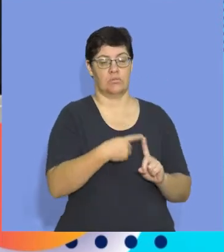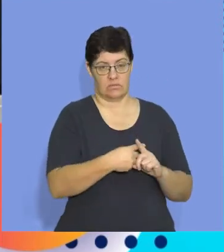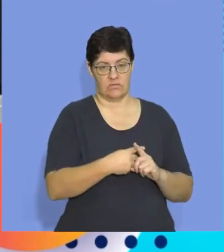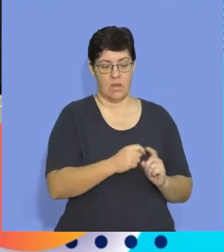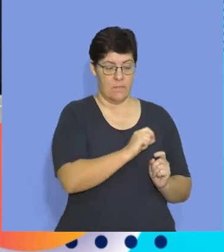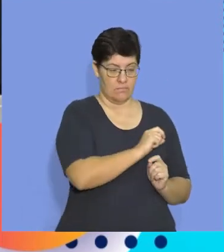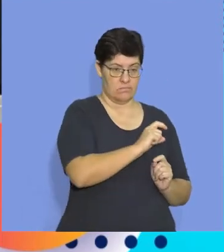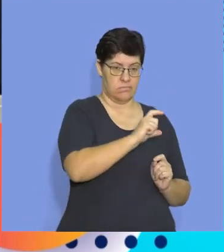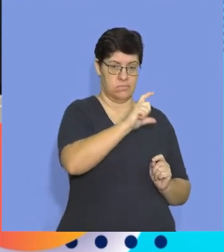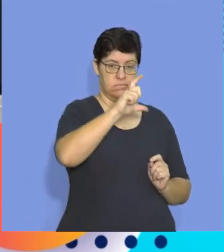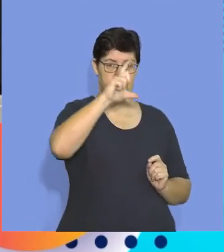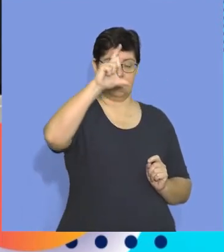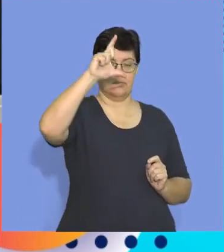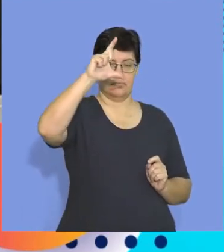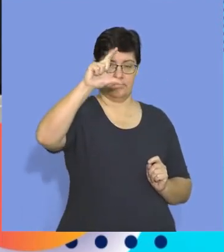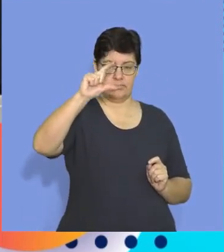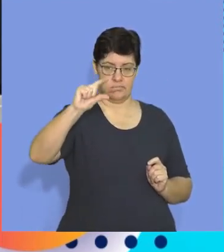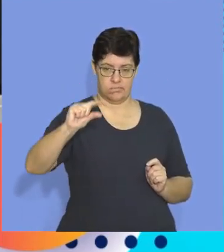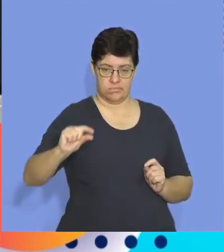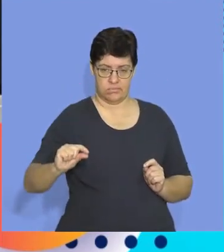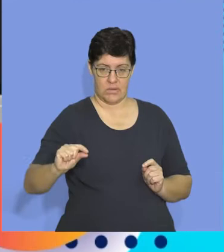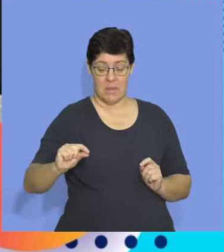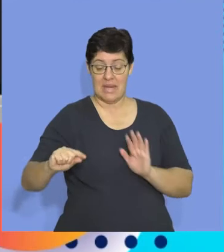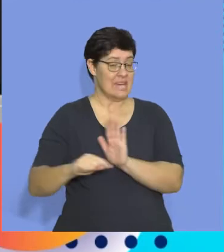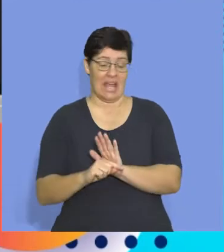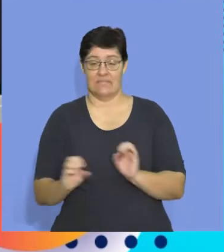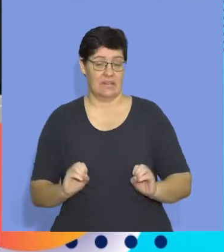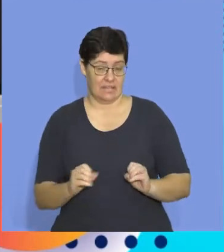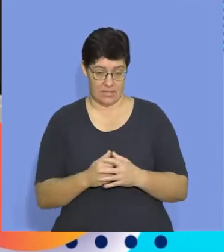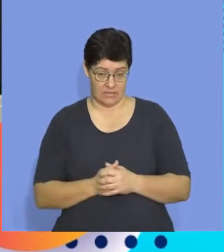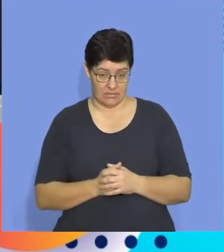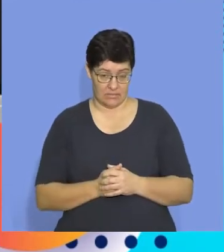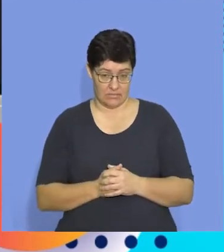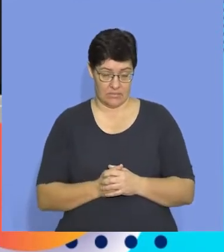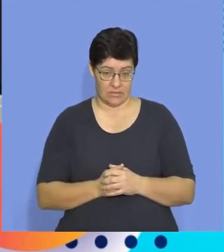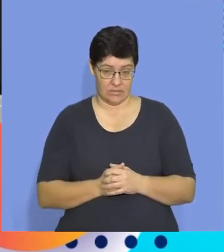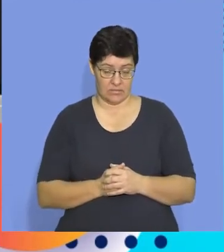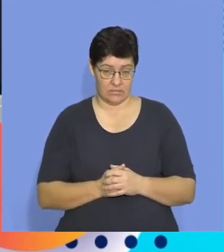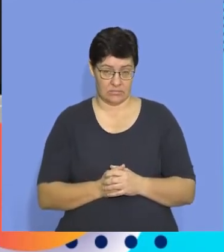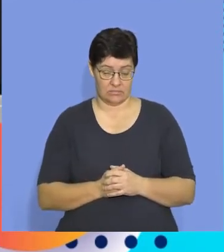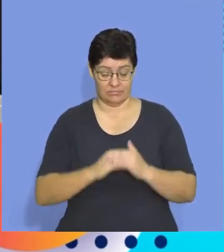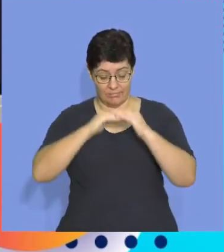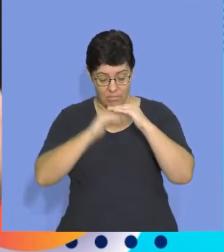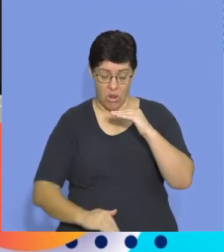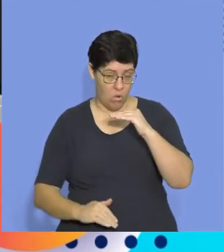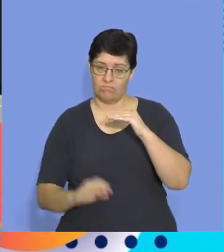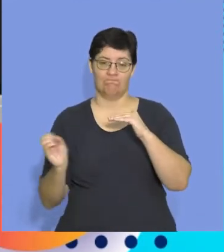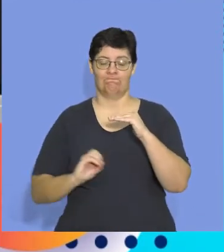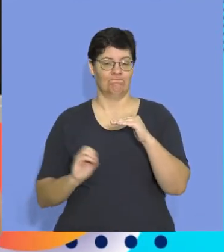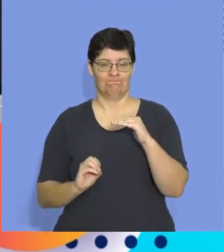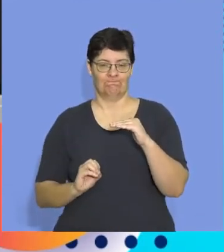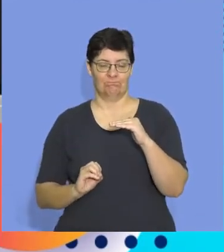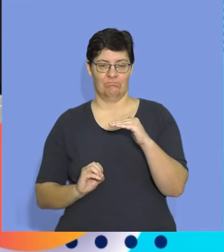bigger. Then they're going to get smaller and smaller and smaller till they get to 0 again. It doesn't go below the line because I didn't